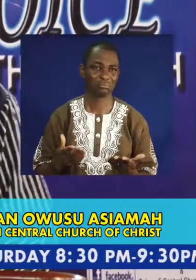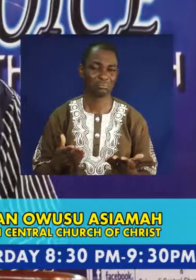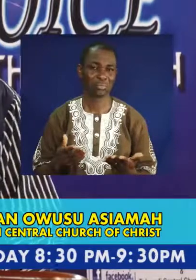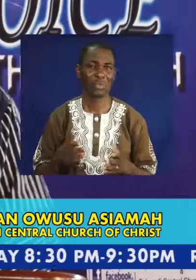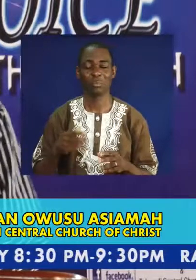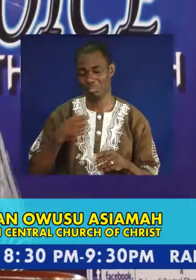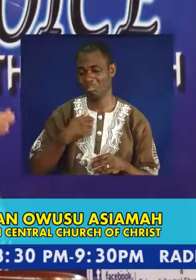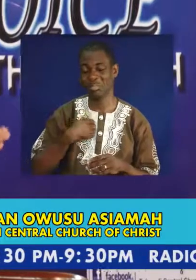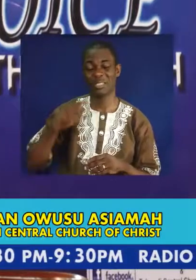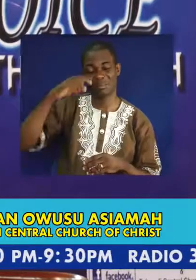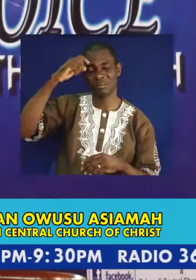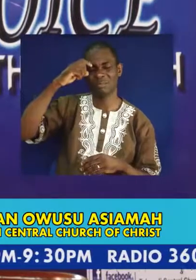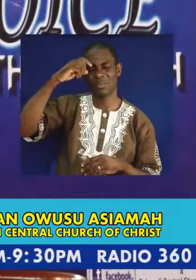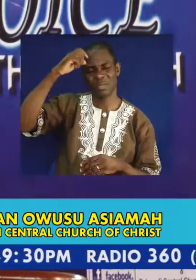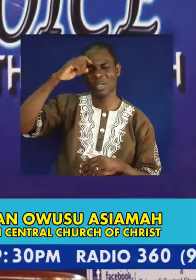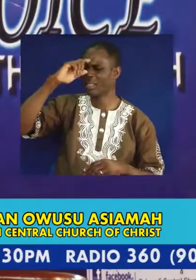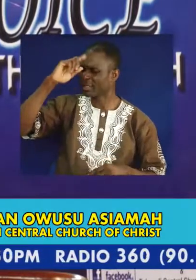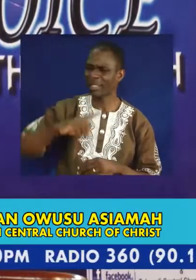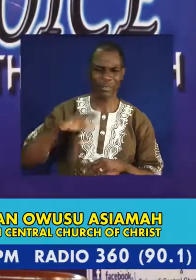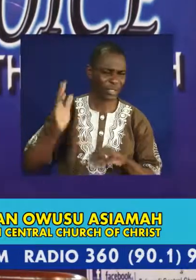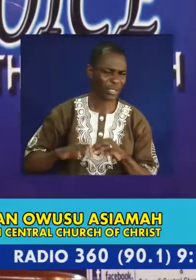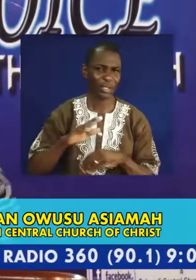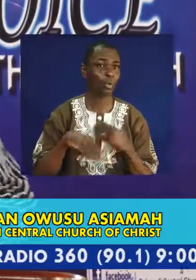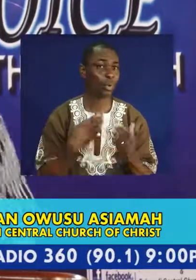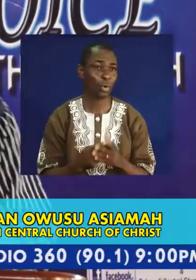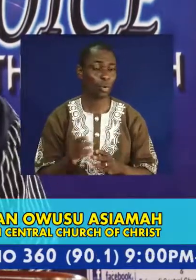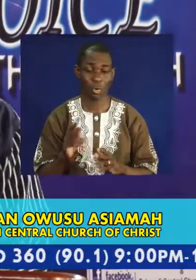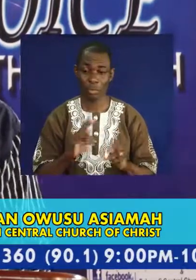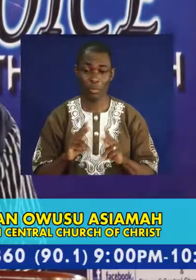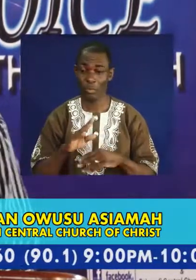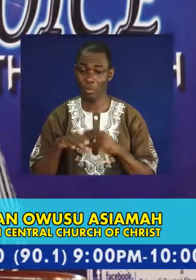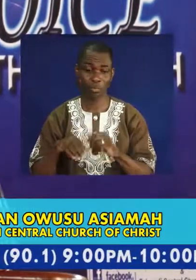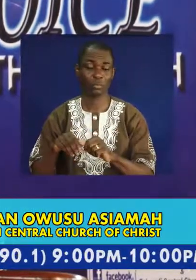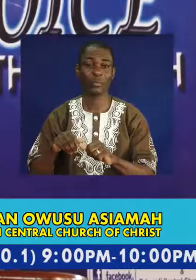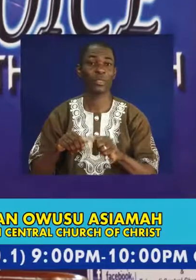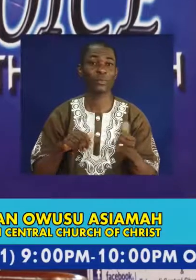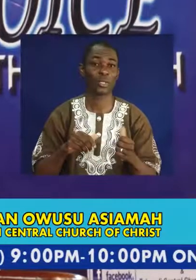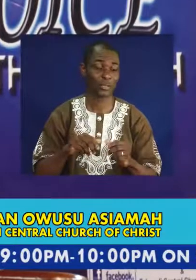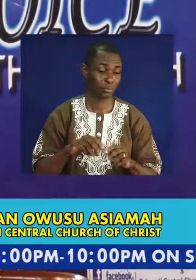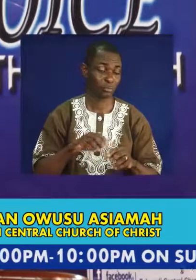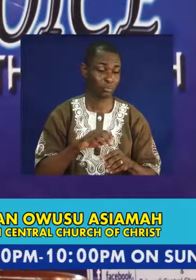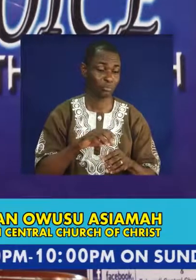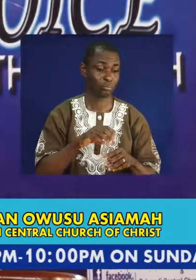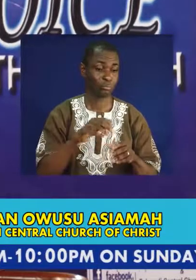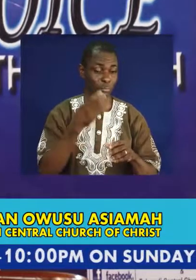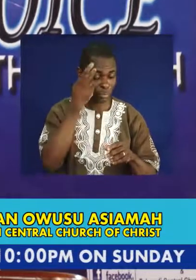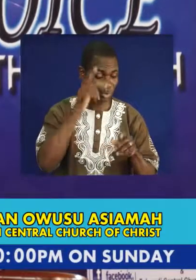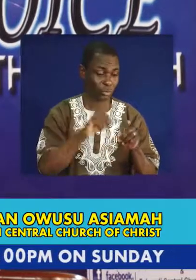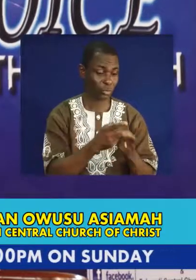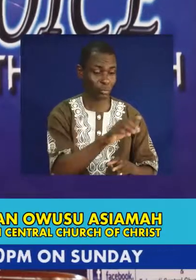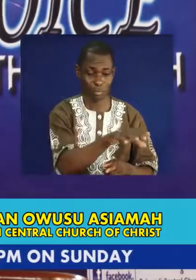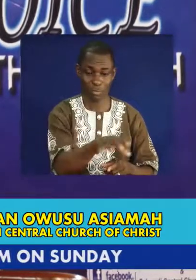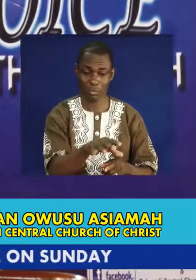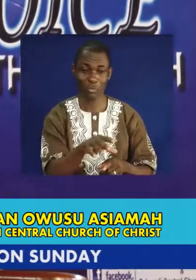ti sabe minimnyan sa che obia na enam san ti sabe obia oni mi partner mu de na dabro no de onye